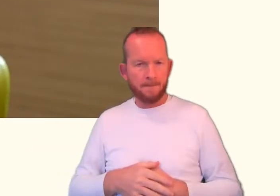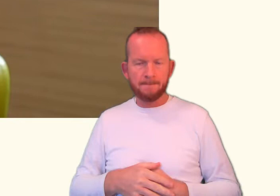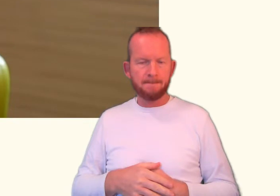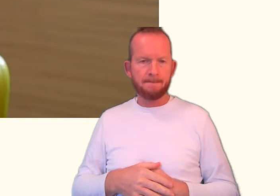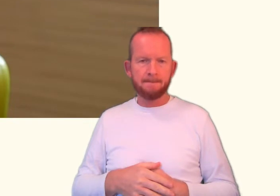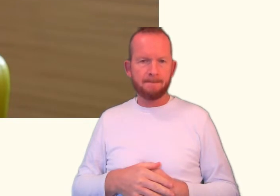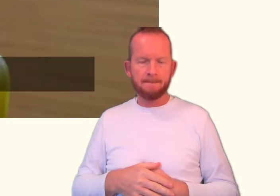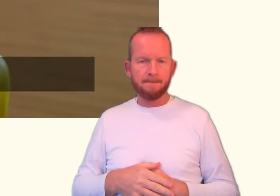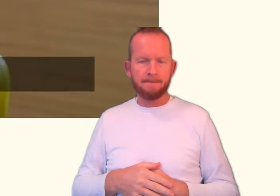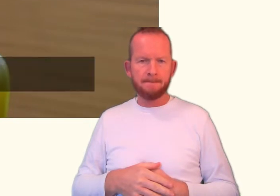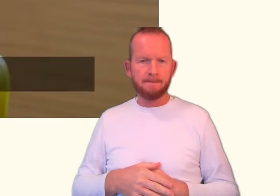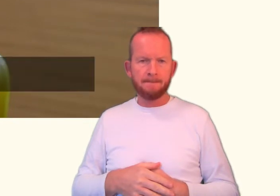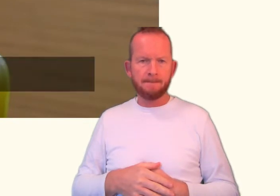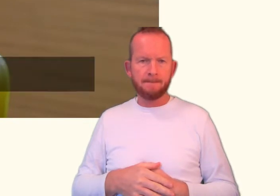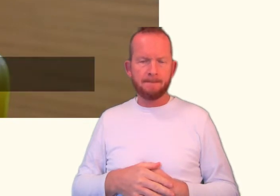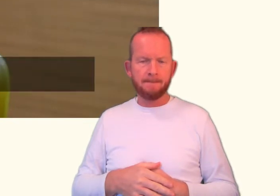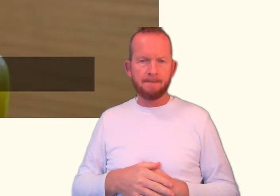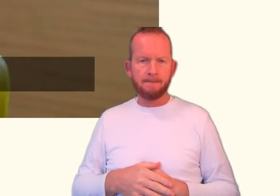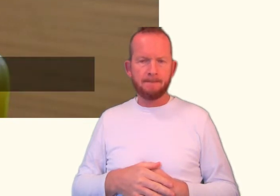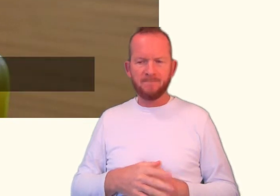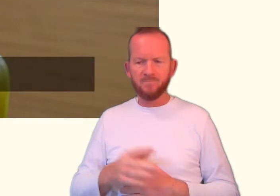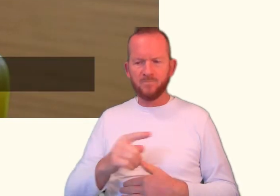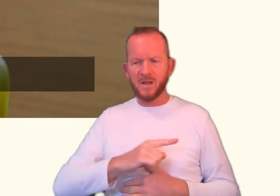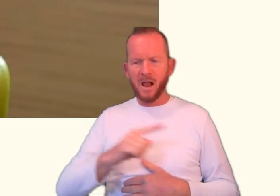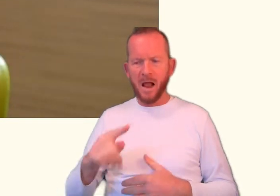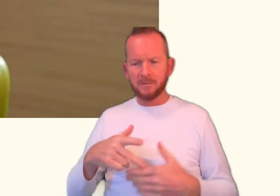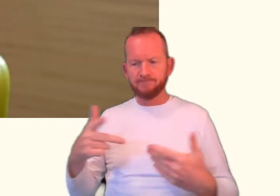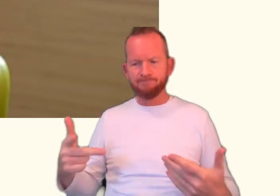And for me to look after the kids.